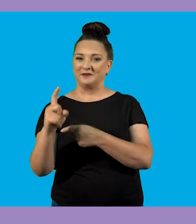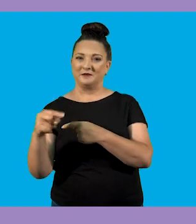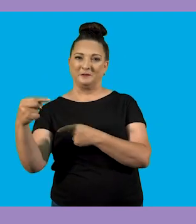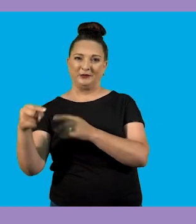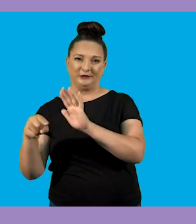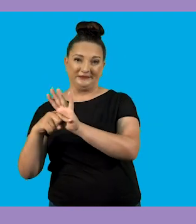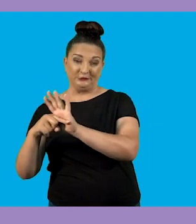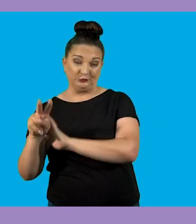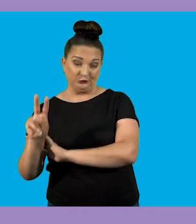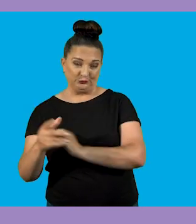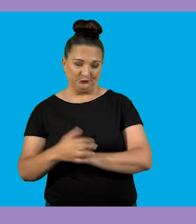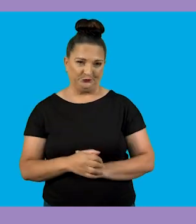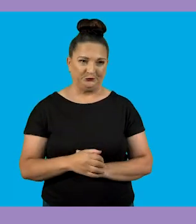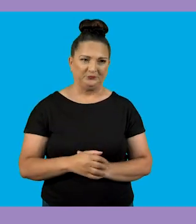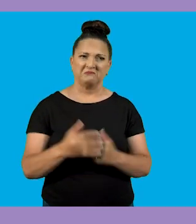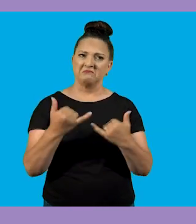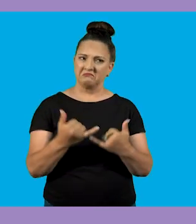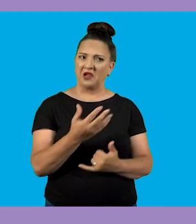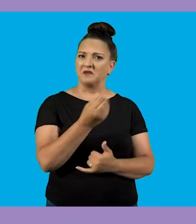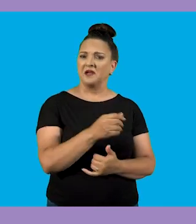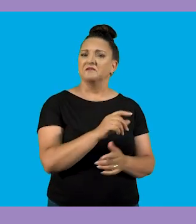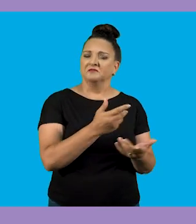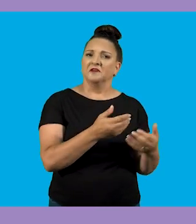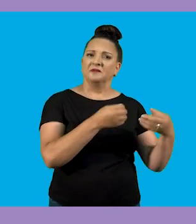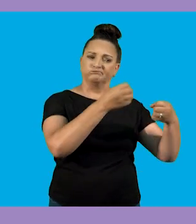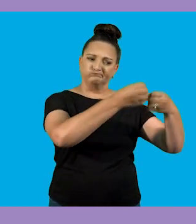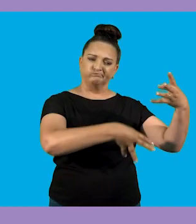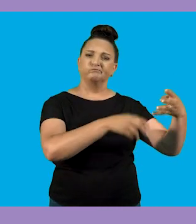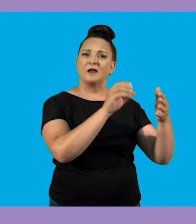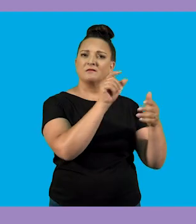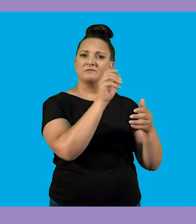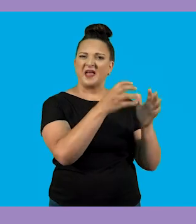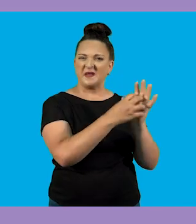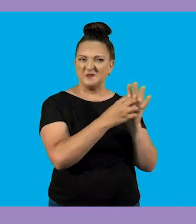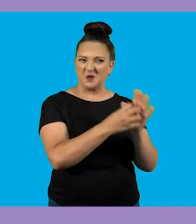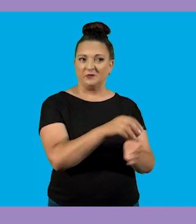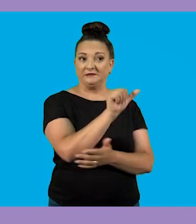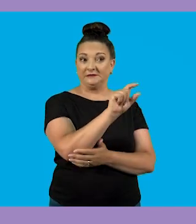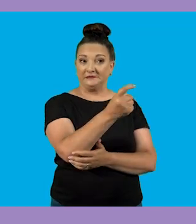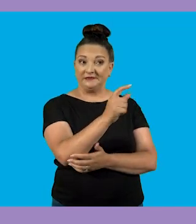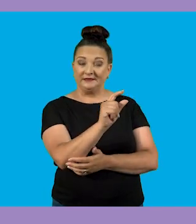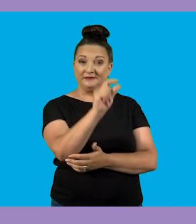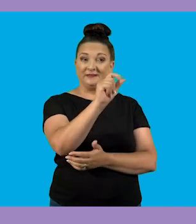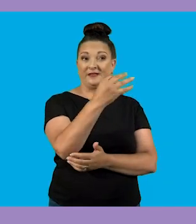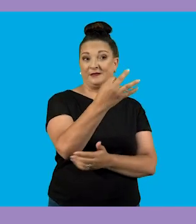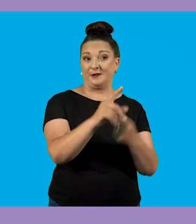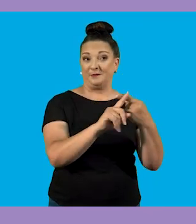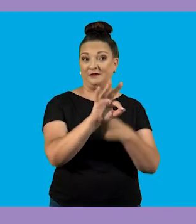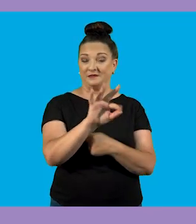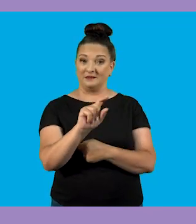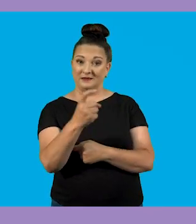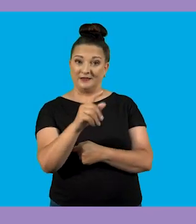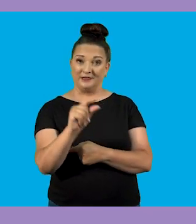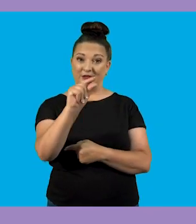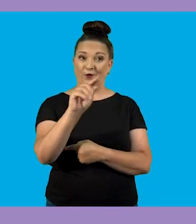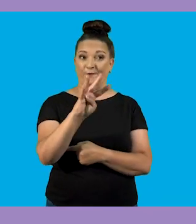look at more examples of trinomials. Now we have there 6x cubed plus 3x exponent